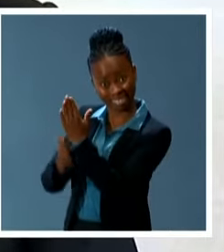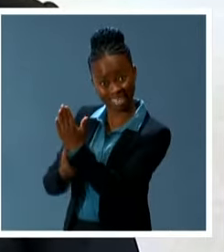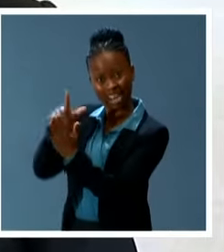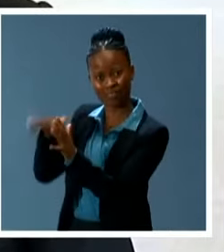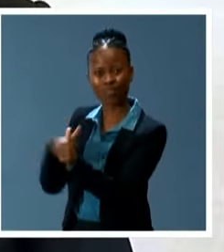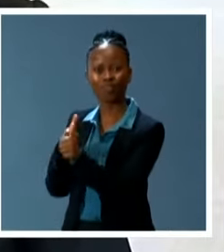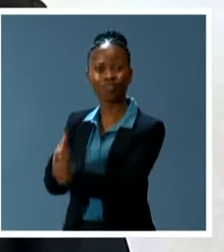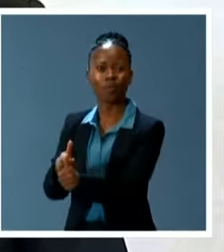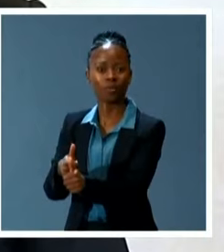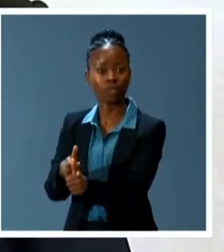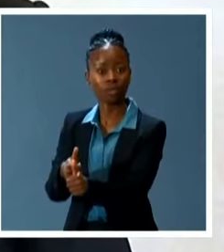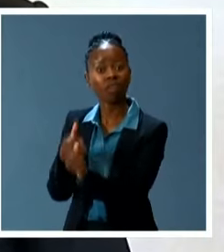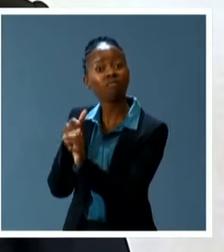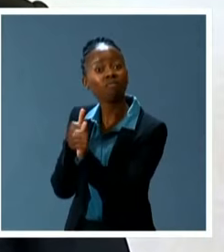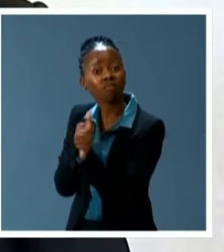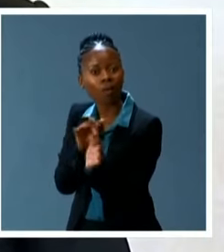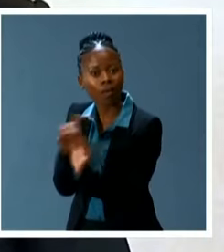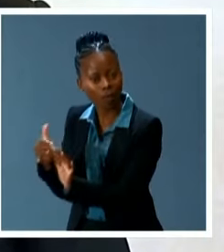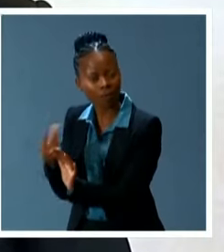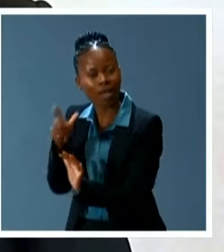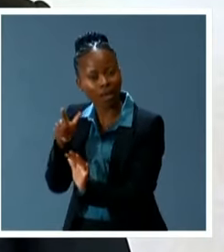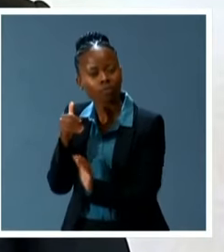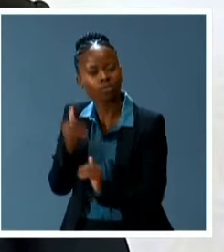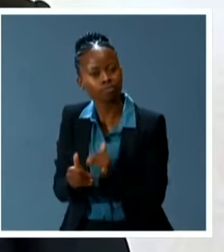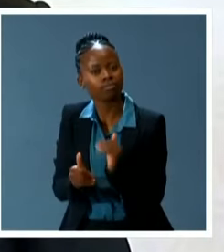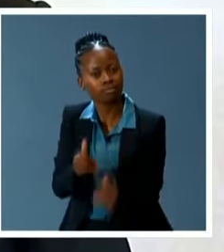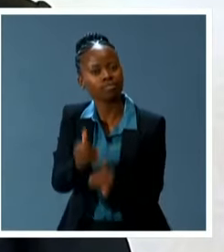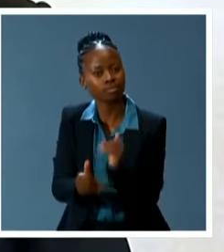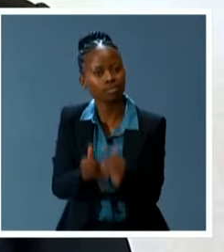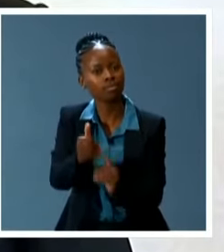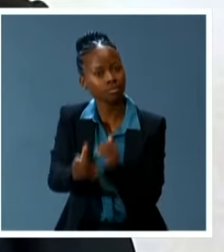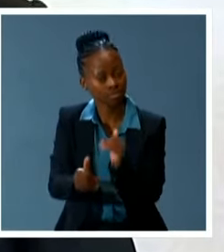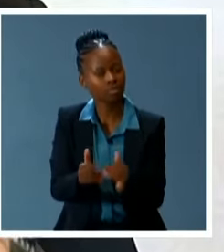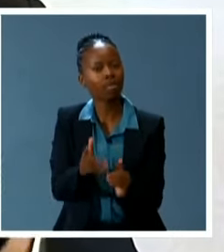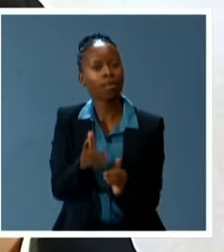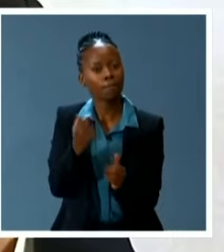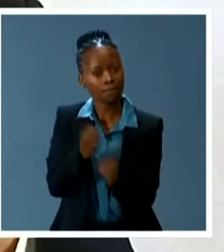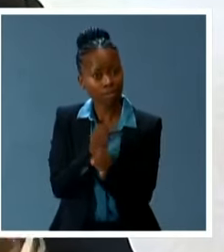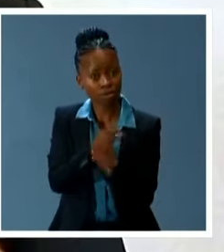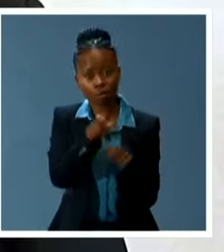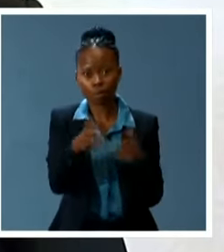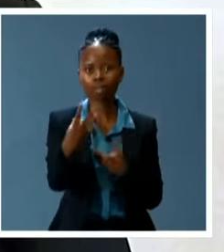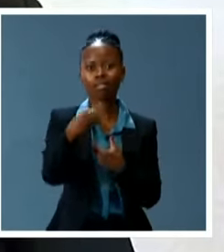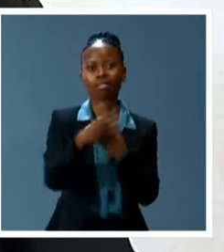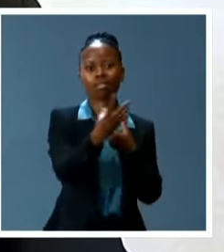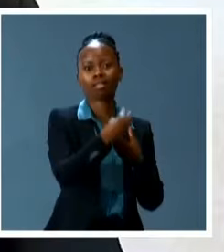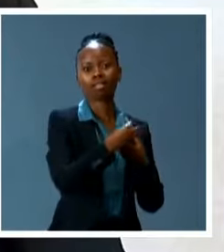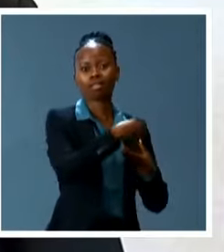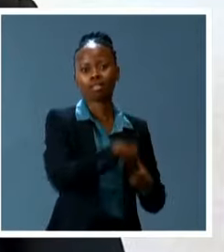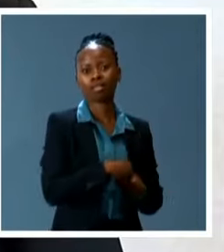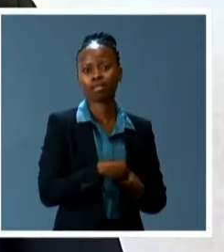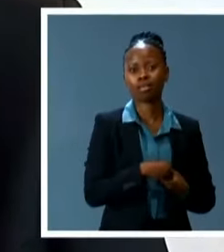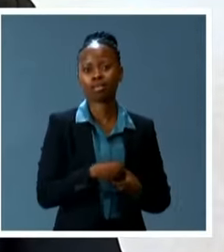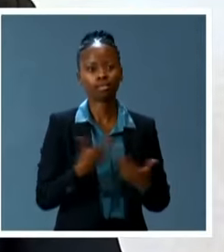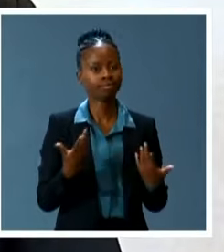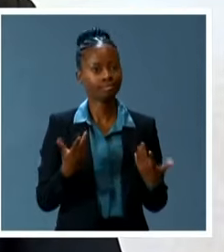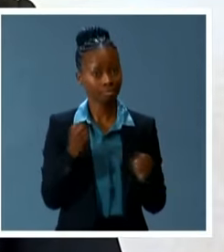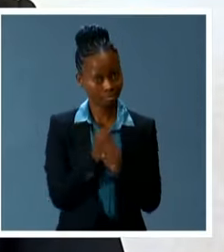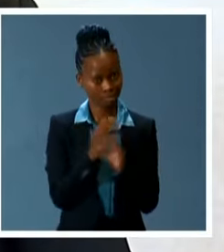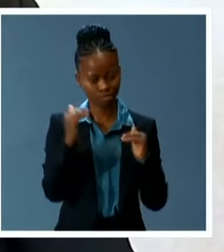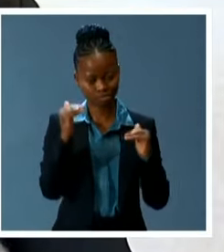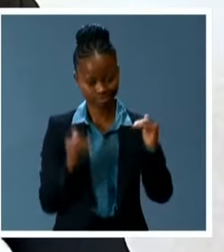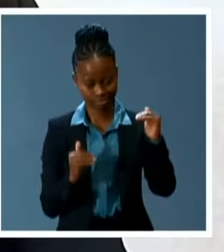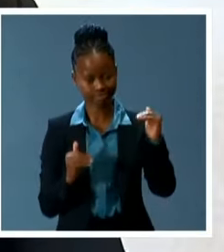move into directions that can lead to sustainability and inclusivity, that can address inequality and the fragilities of our present